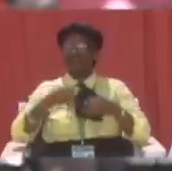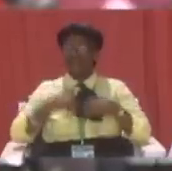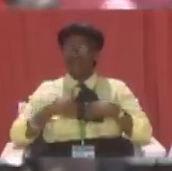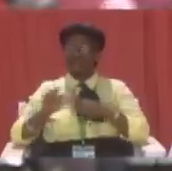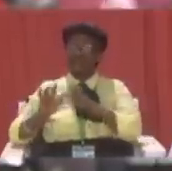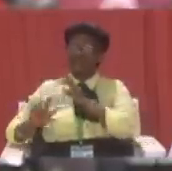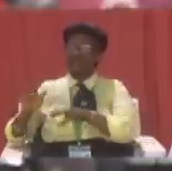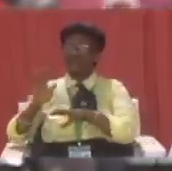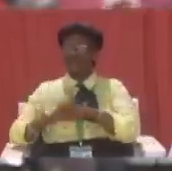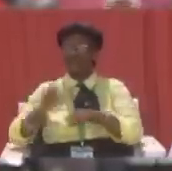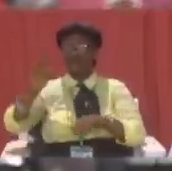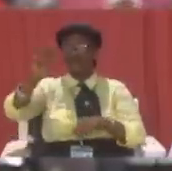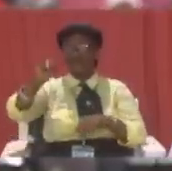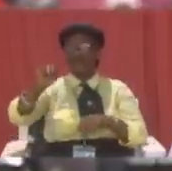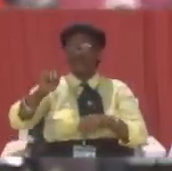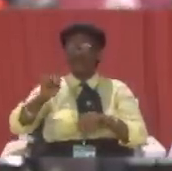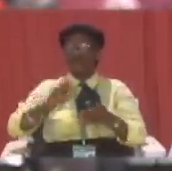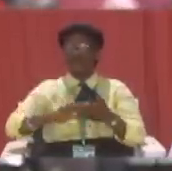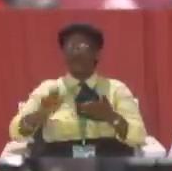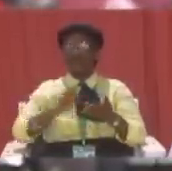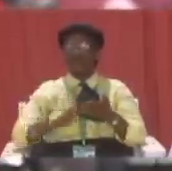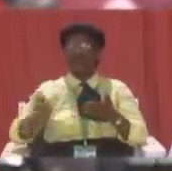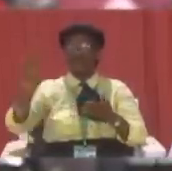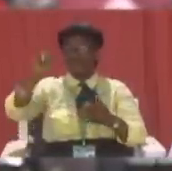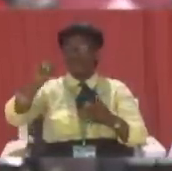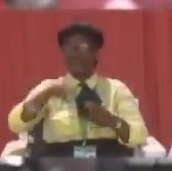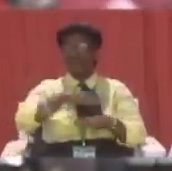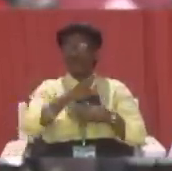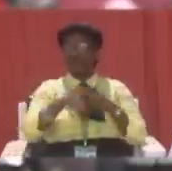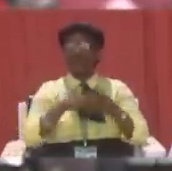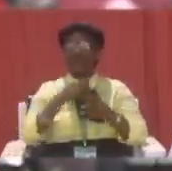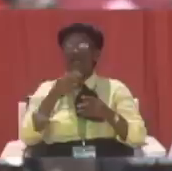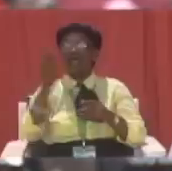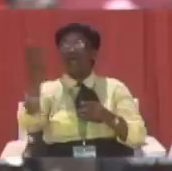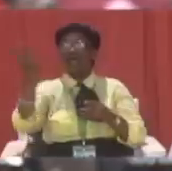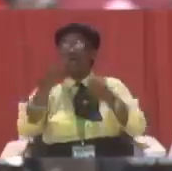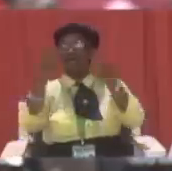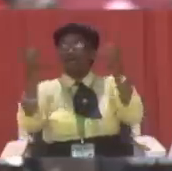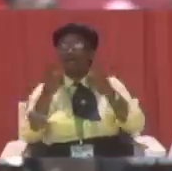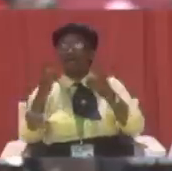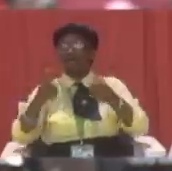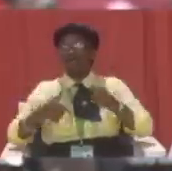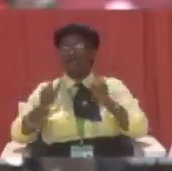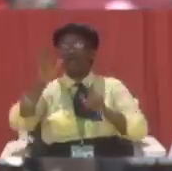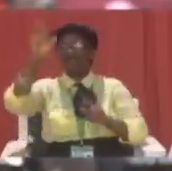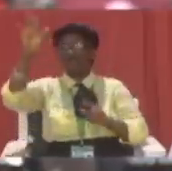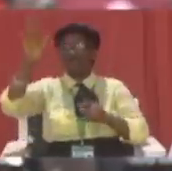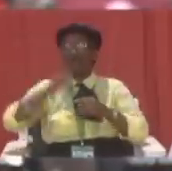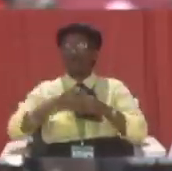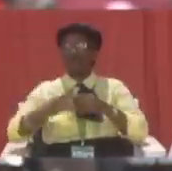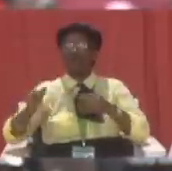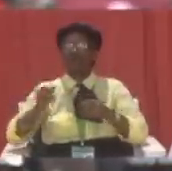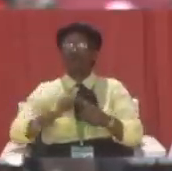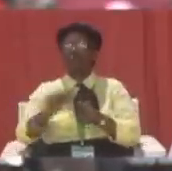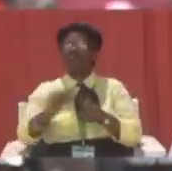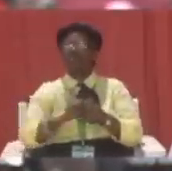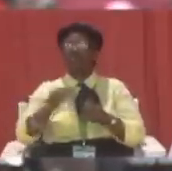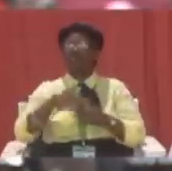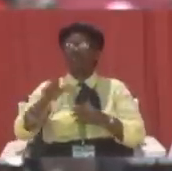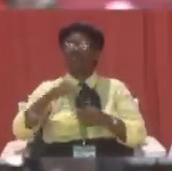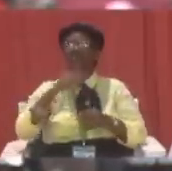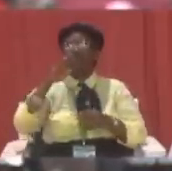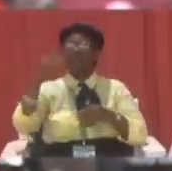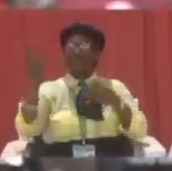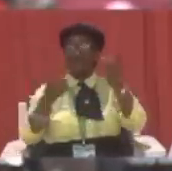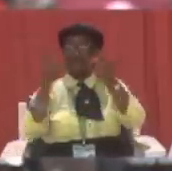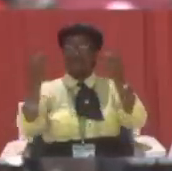them, forgive all their sins. Let your blood wash away their sins. Save their souls,